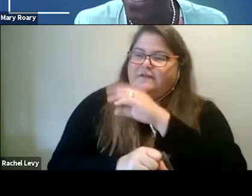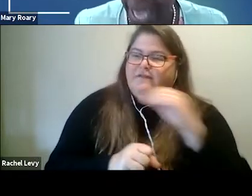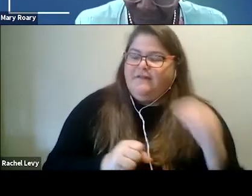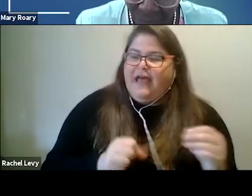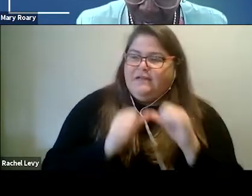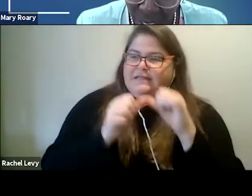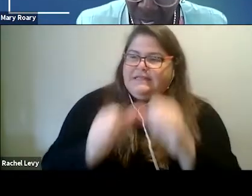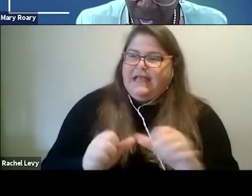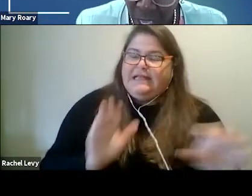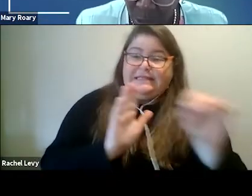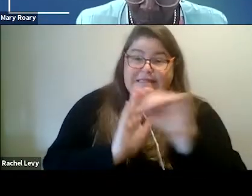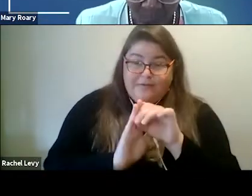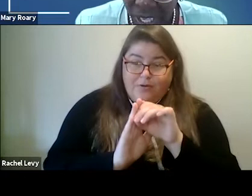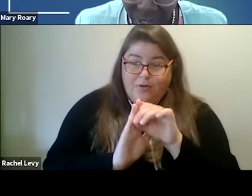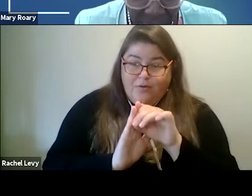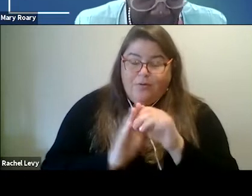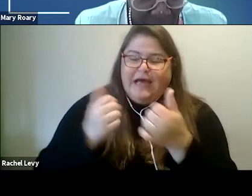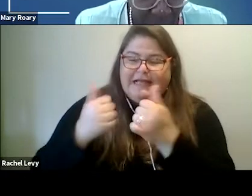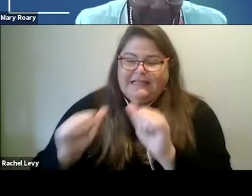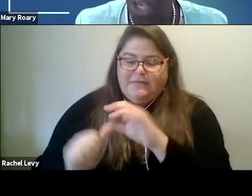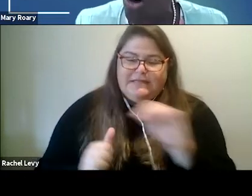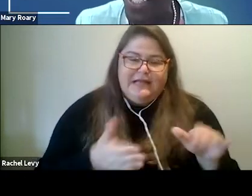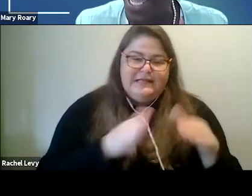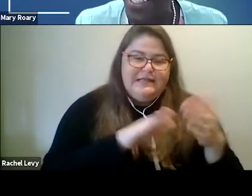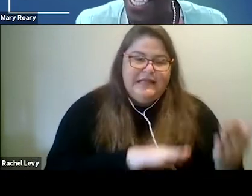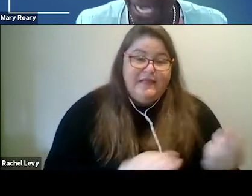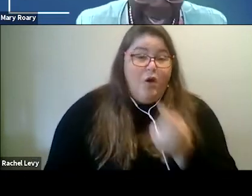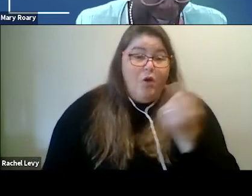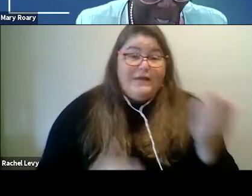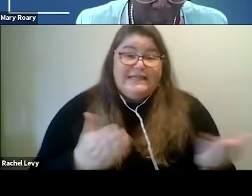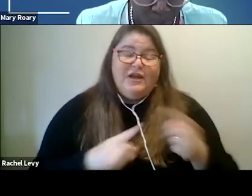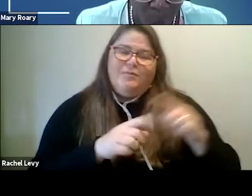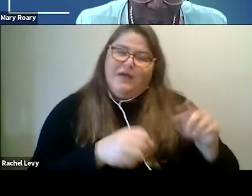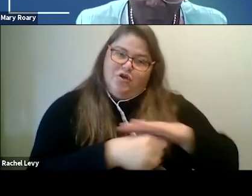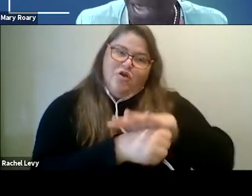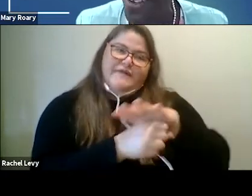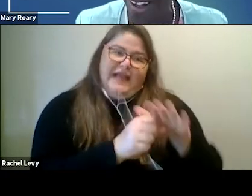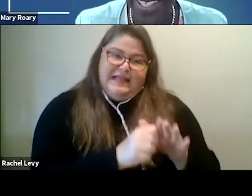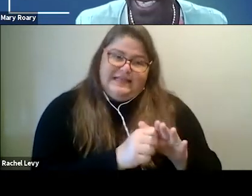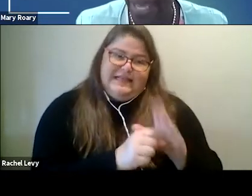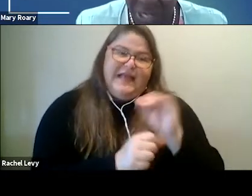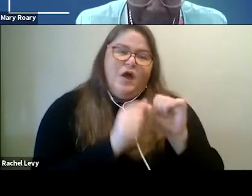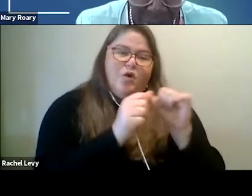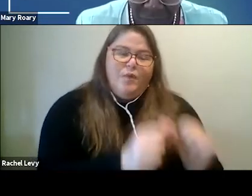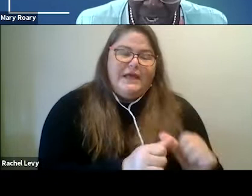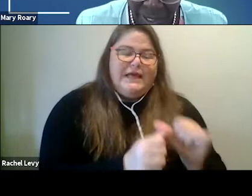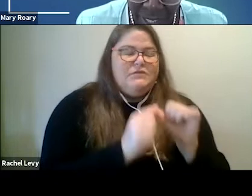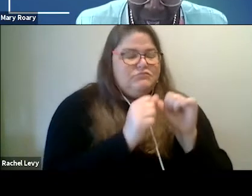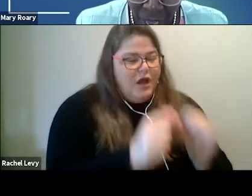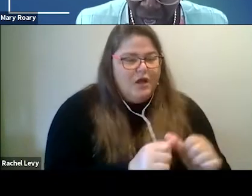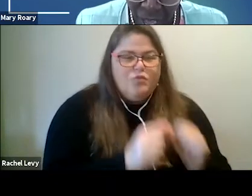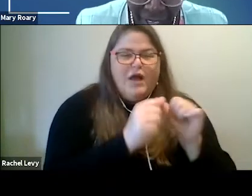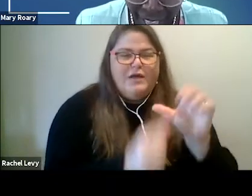and death. It was always here, but COVID-19 and the ongoing nonstop civil